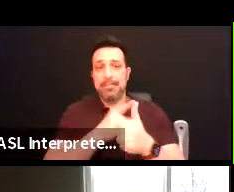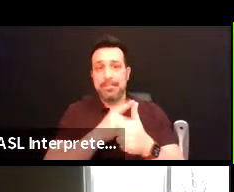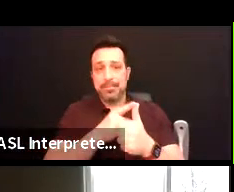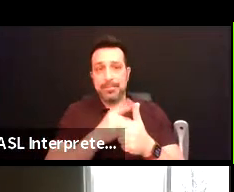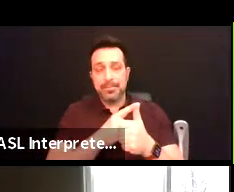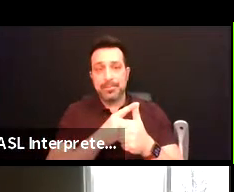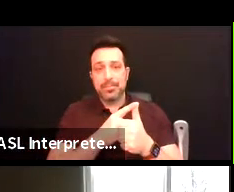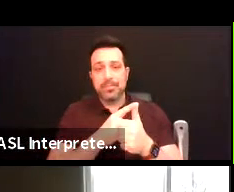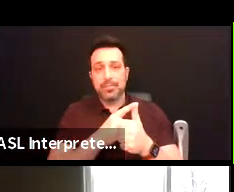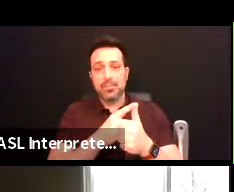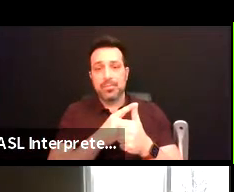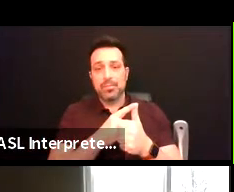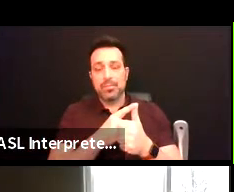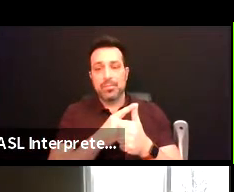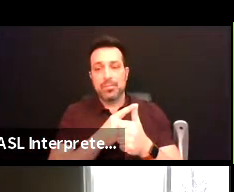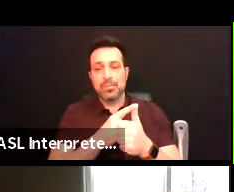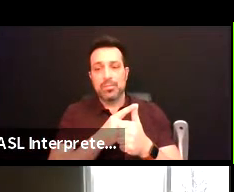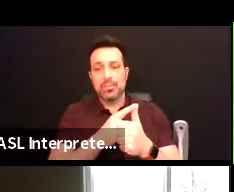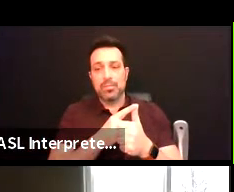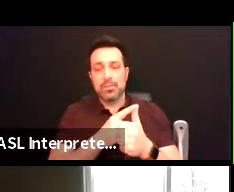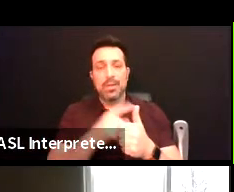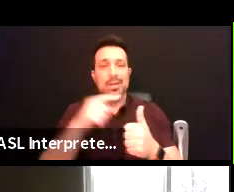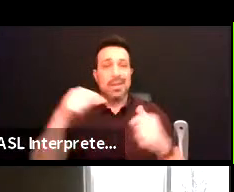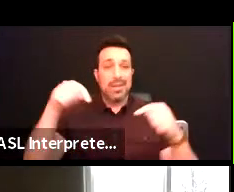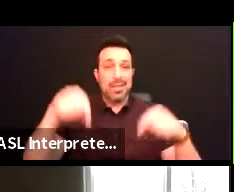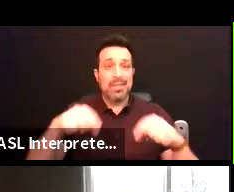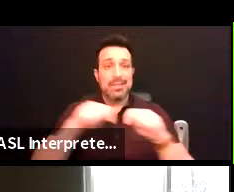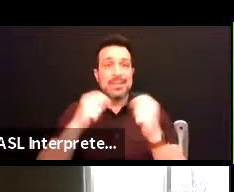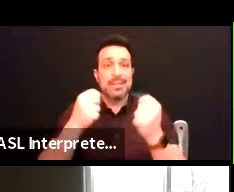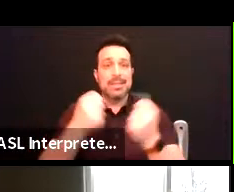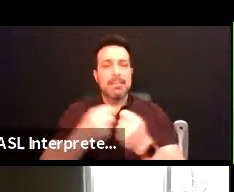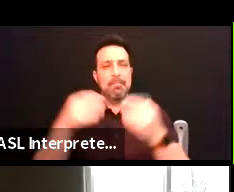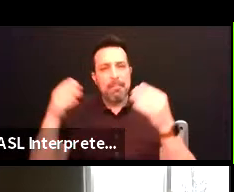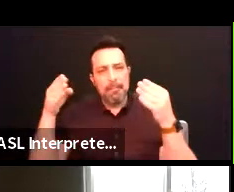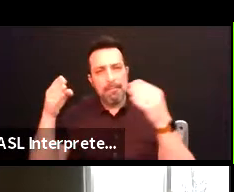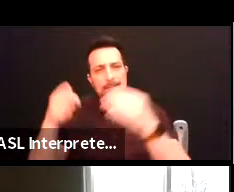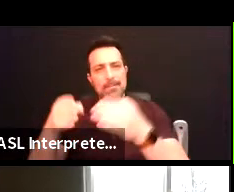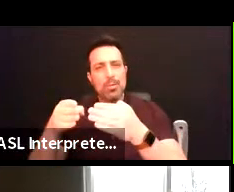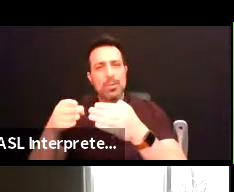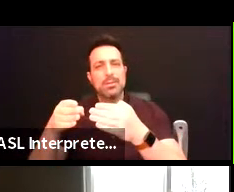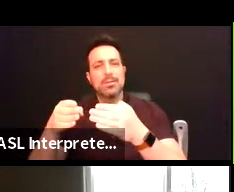that this team really is focused on